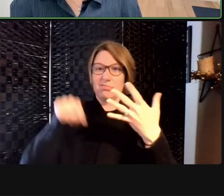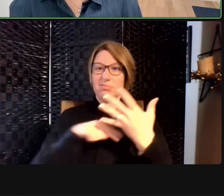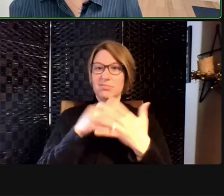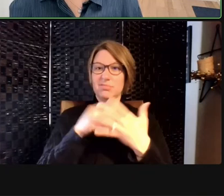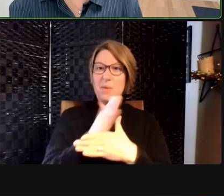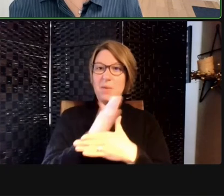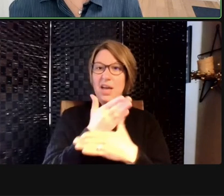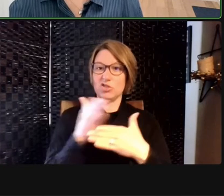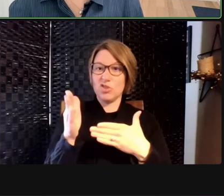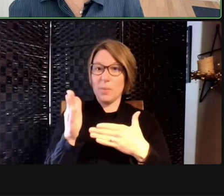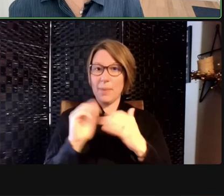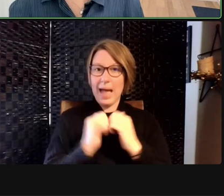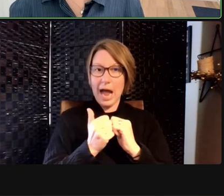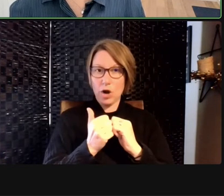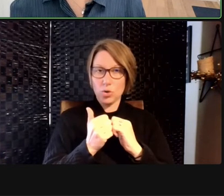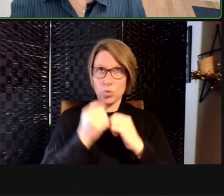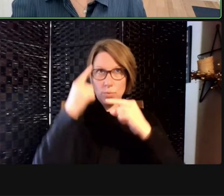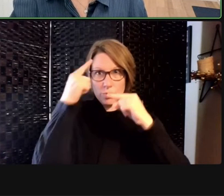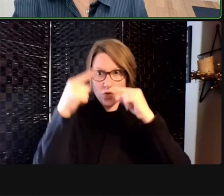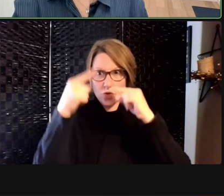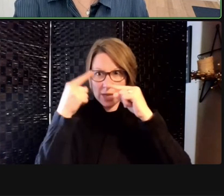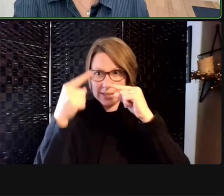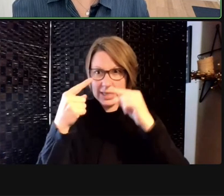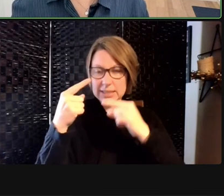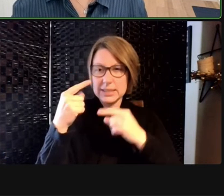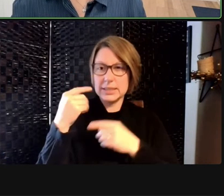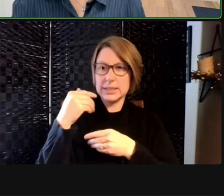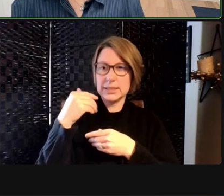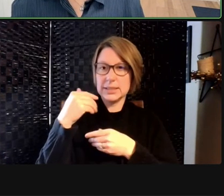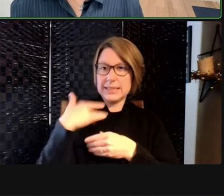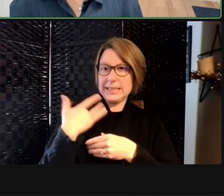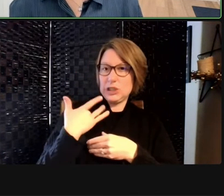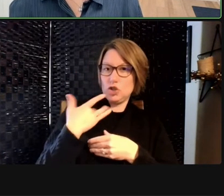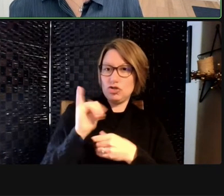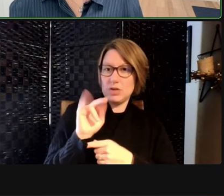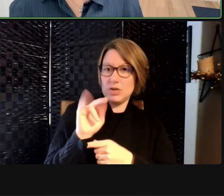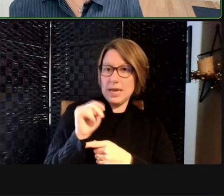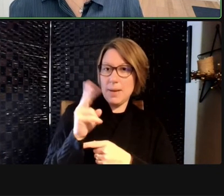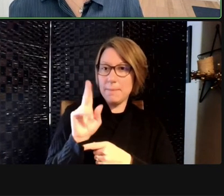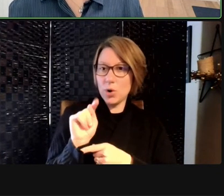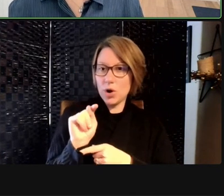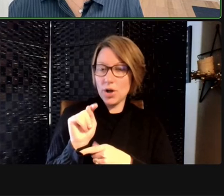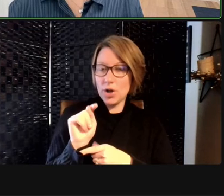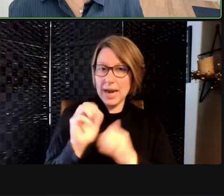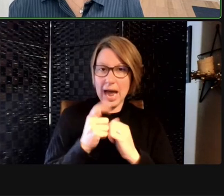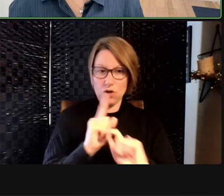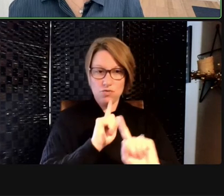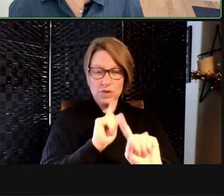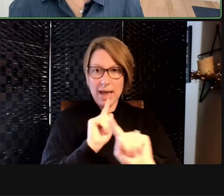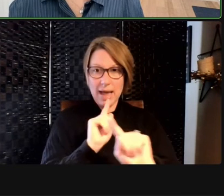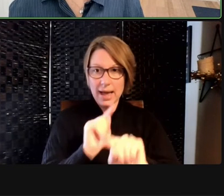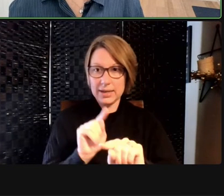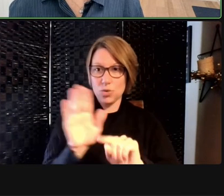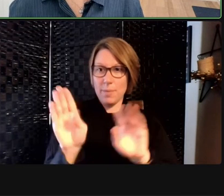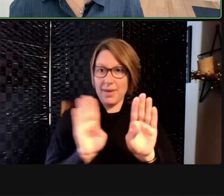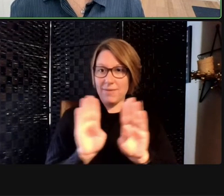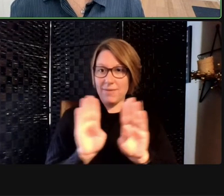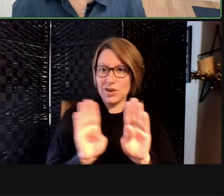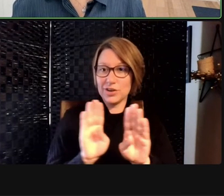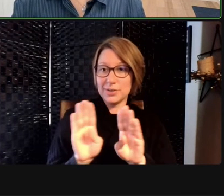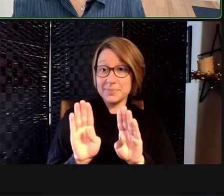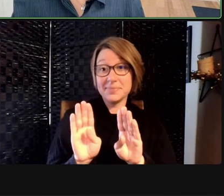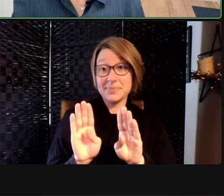process sensory input and what our outward reactions and behaviors are to those things. So we